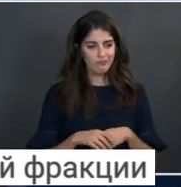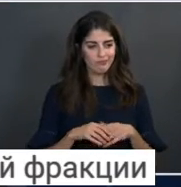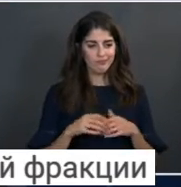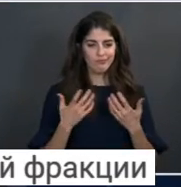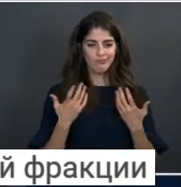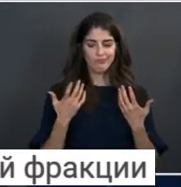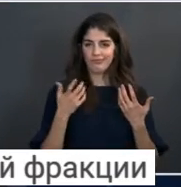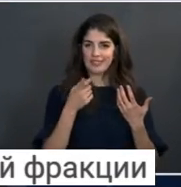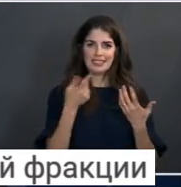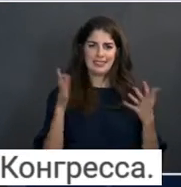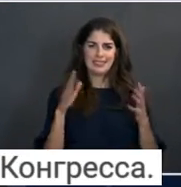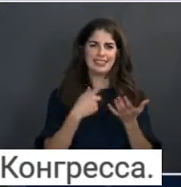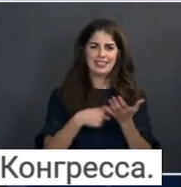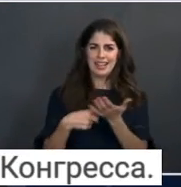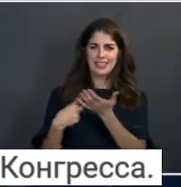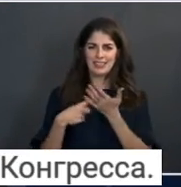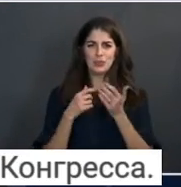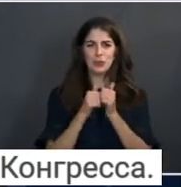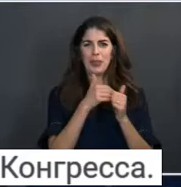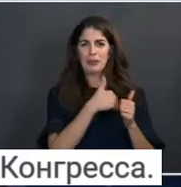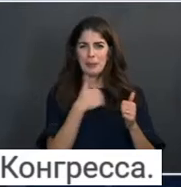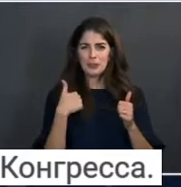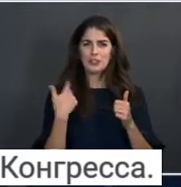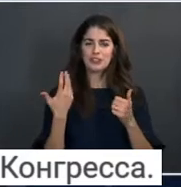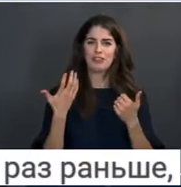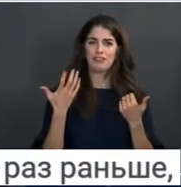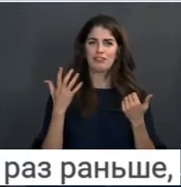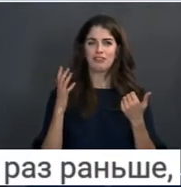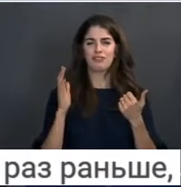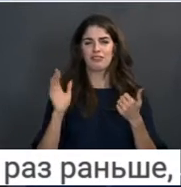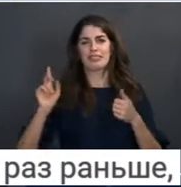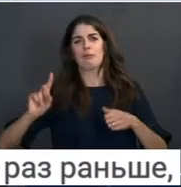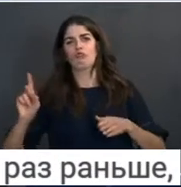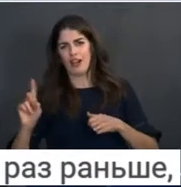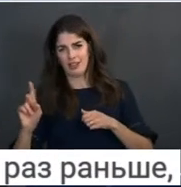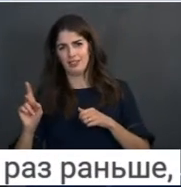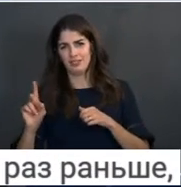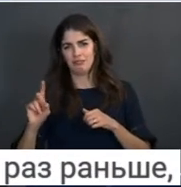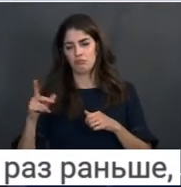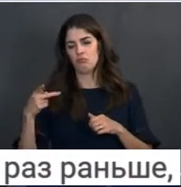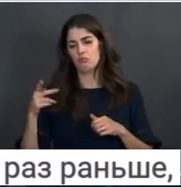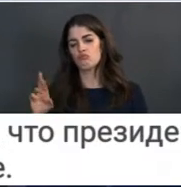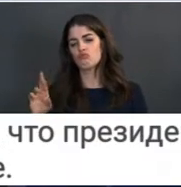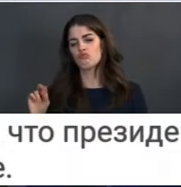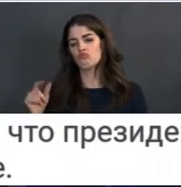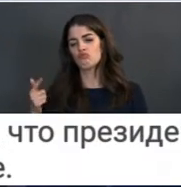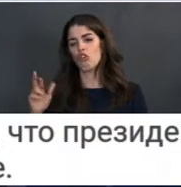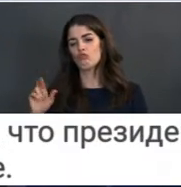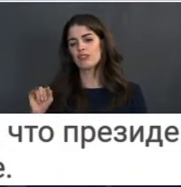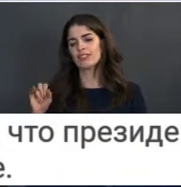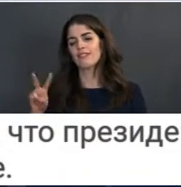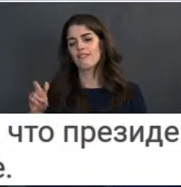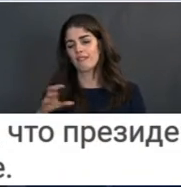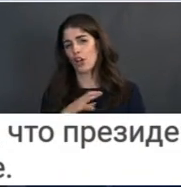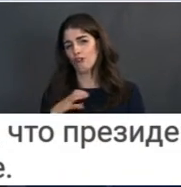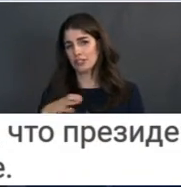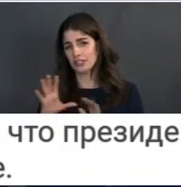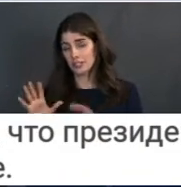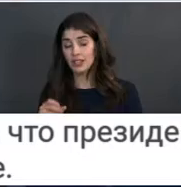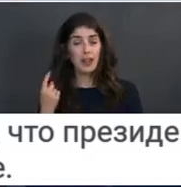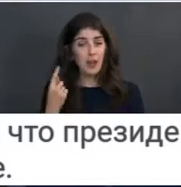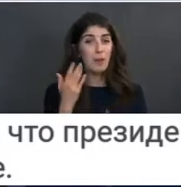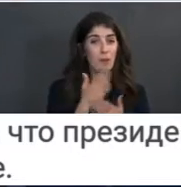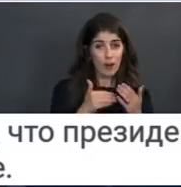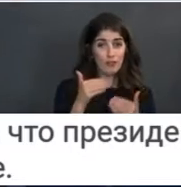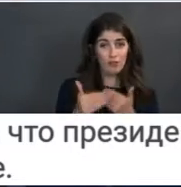members of the Progressive Caucus and other progressive members of Congress. And as I've said in here many times before, I mean, part of this process is